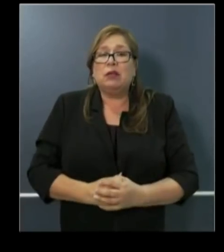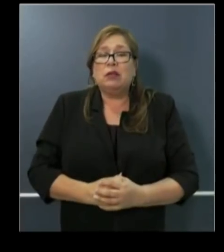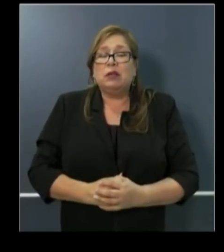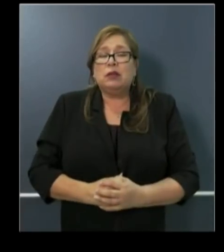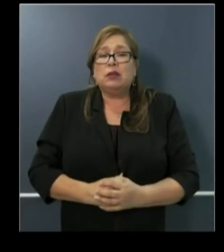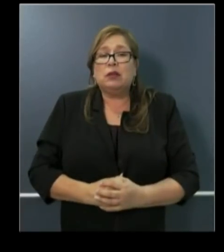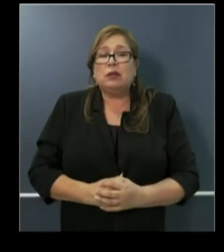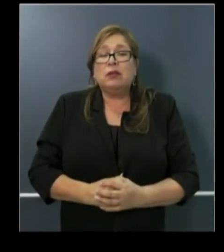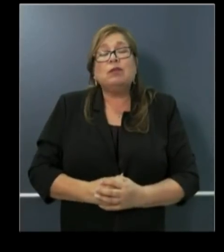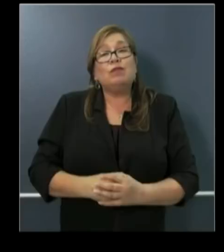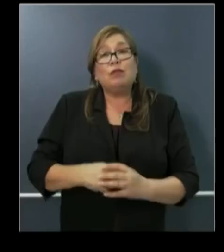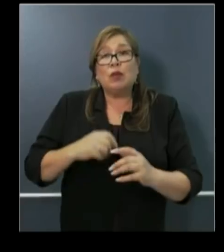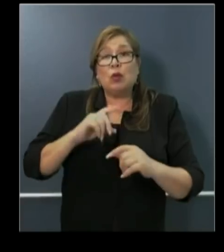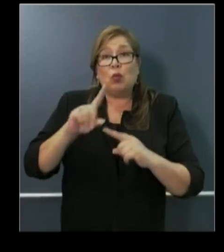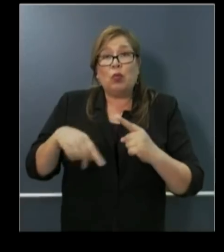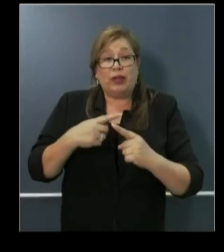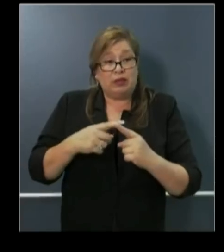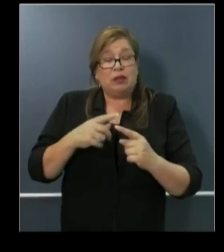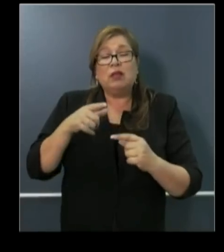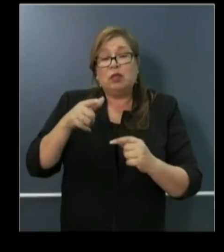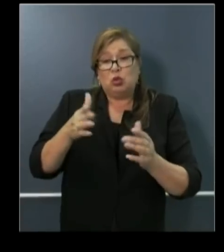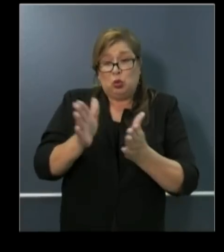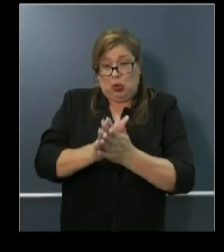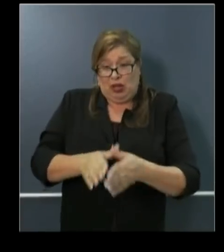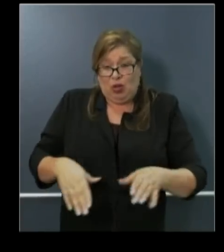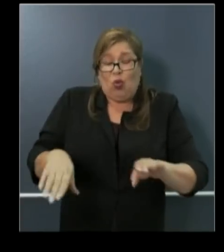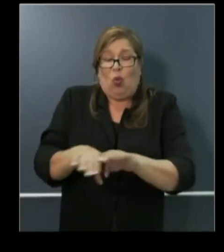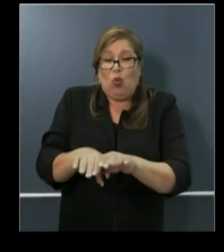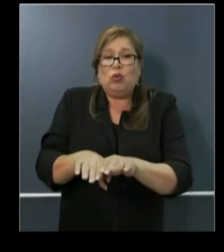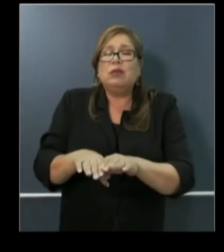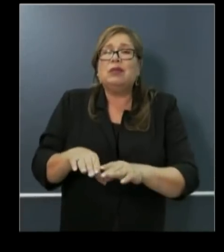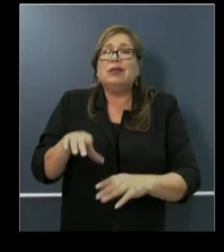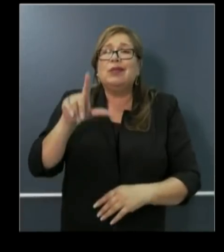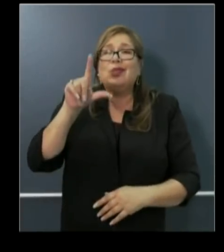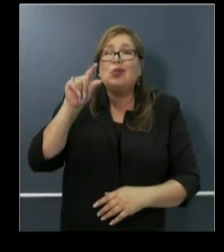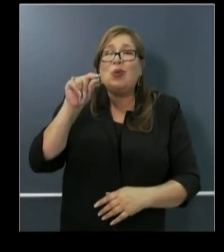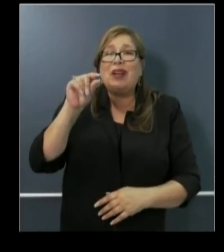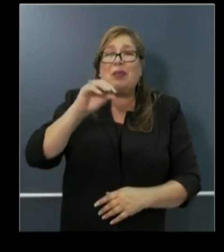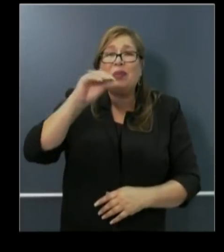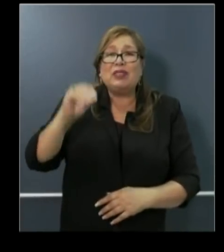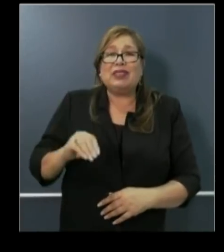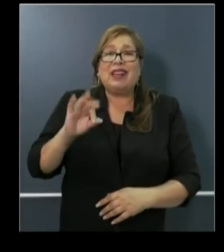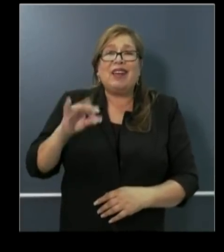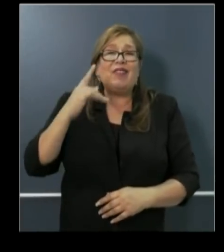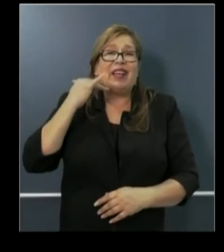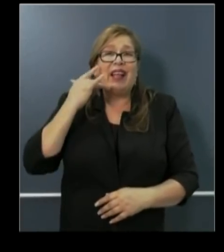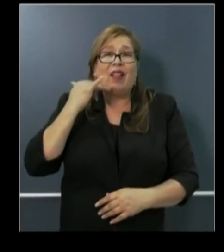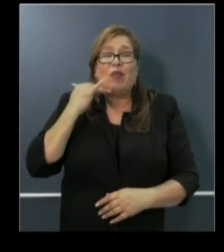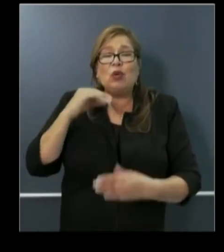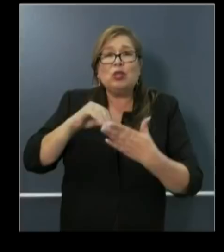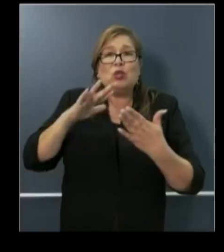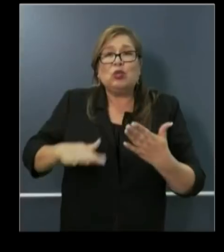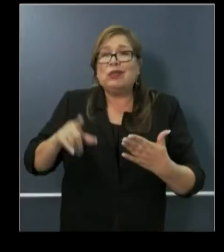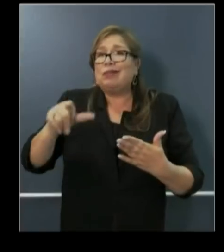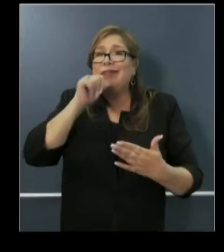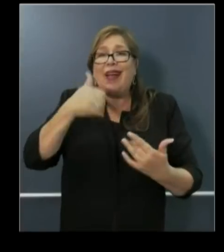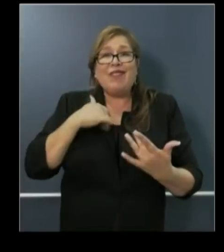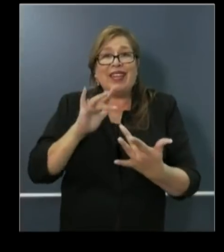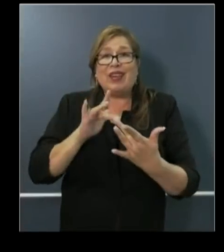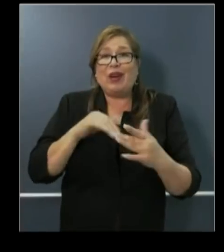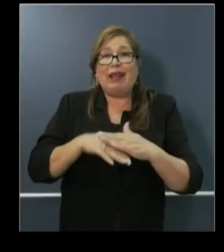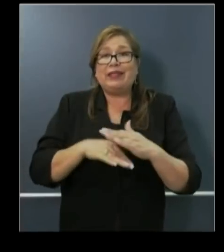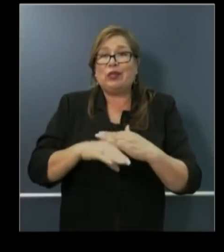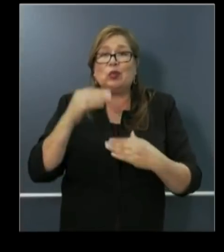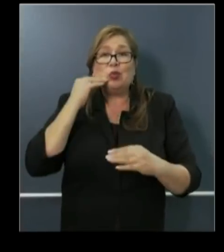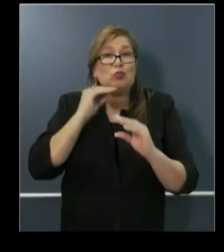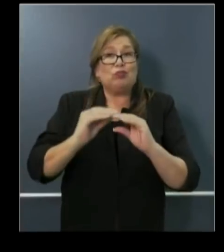went into school closure, about 20% of California students lack digital connectivity at home. We're